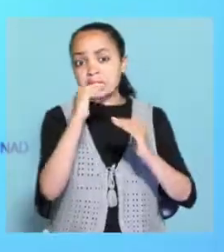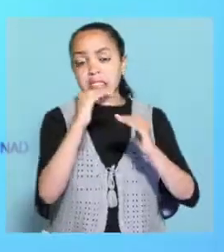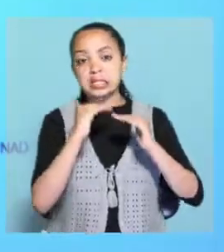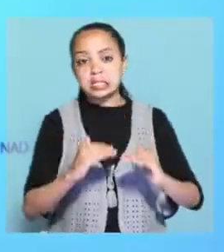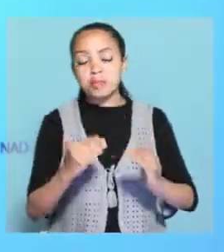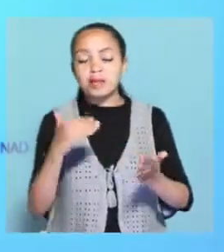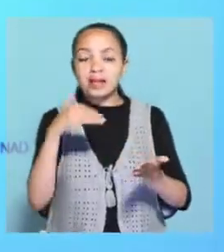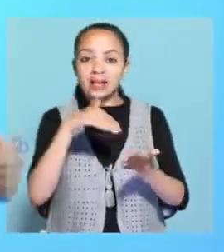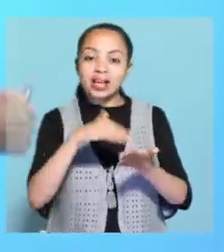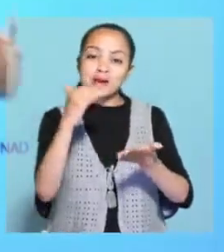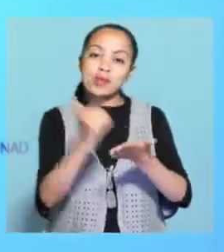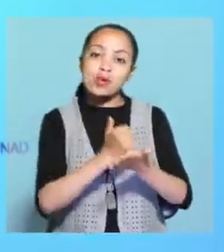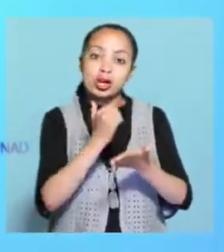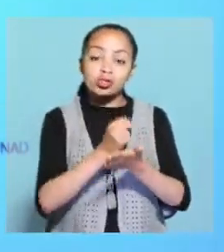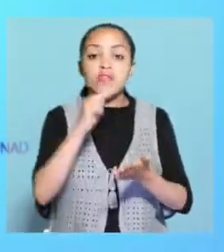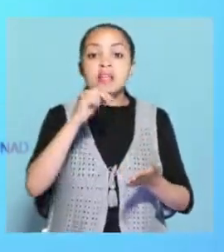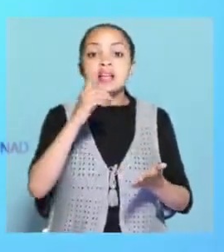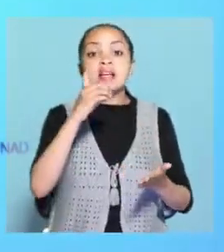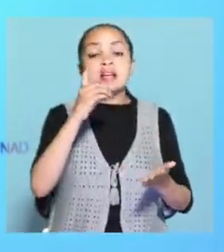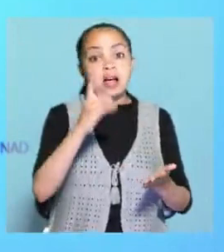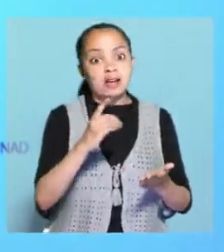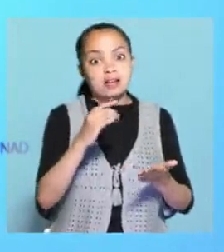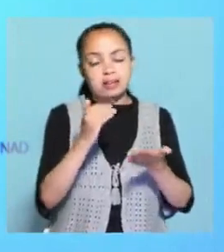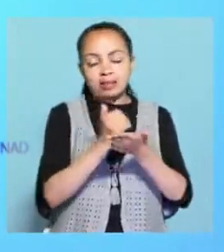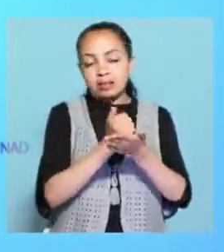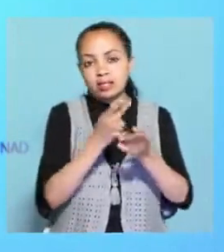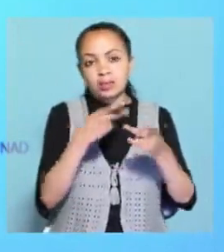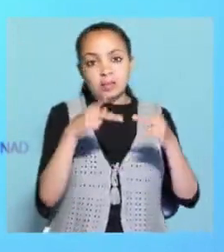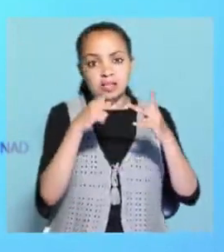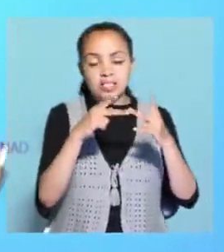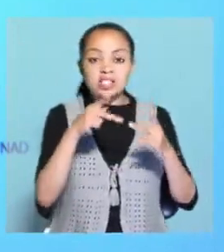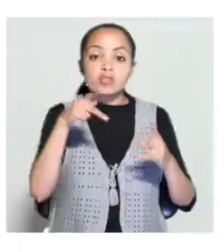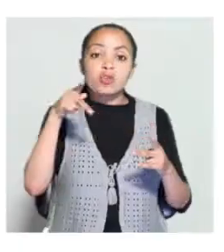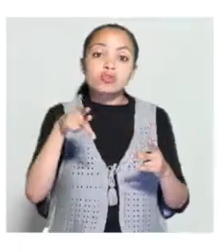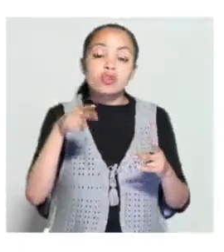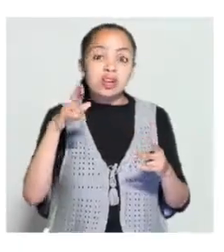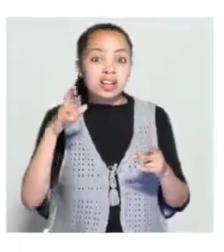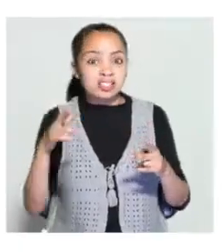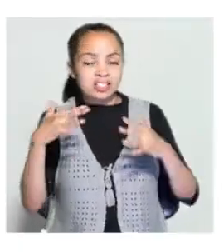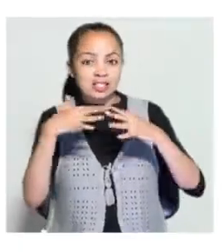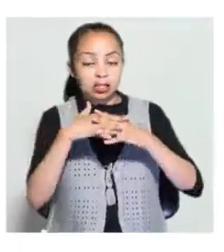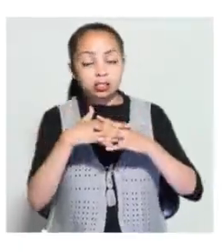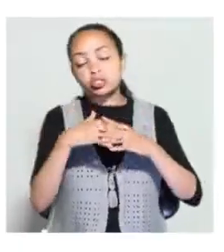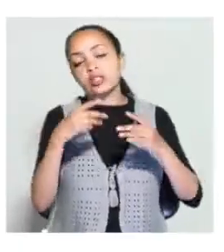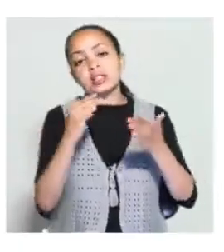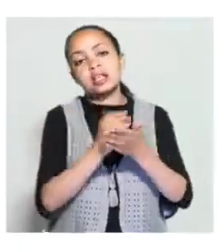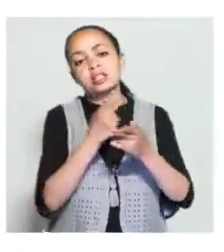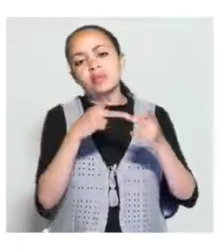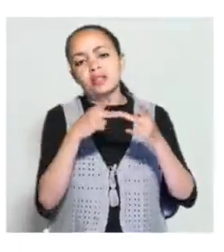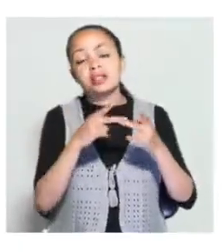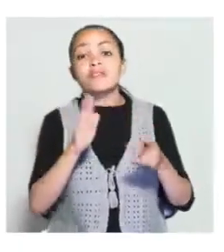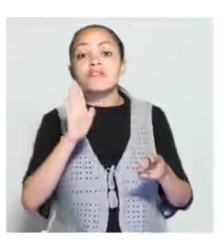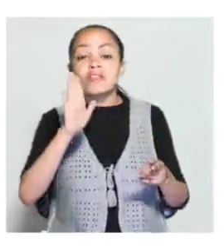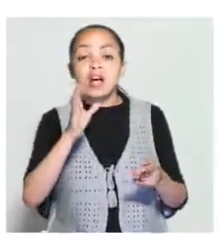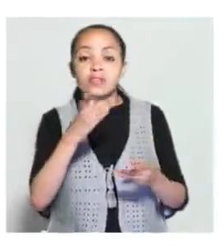and again there is production of NAD takes place here again. There is phosphorylation takes place here again. Then